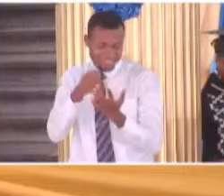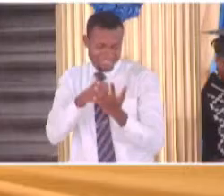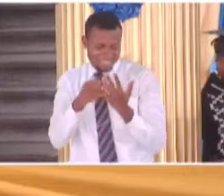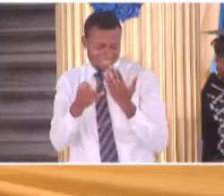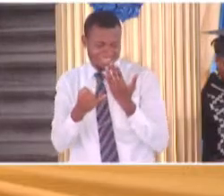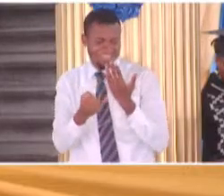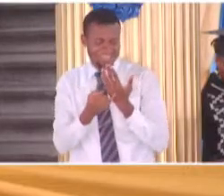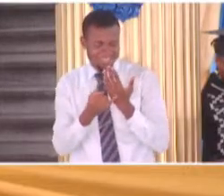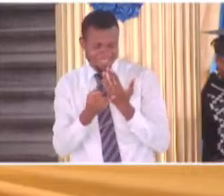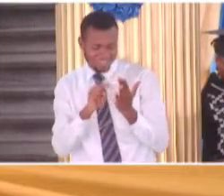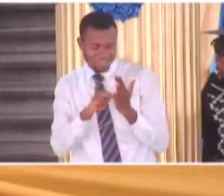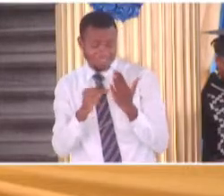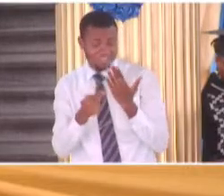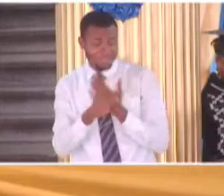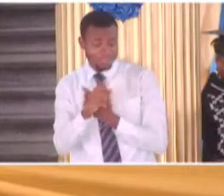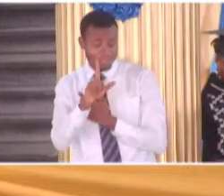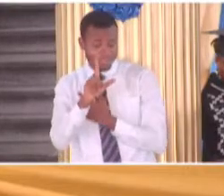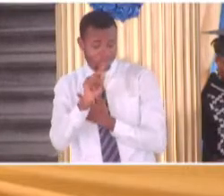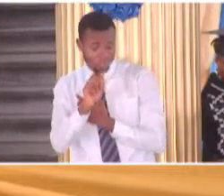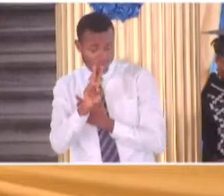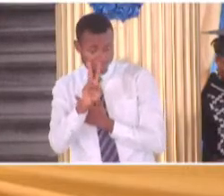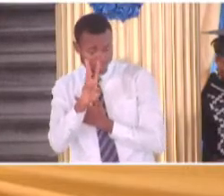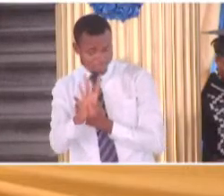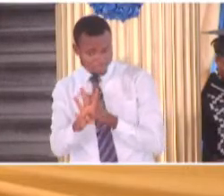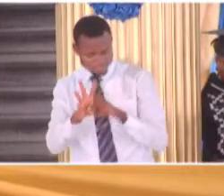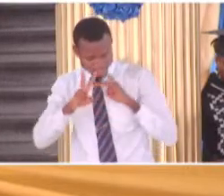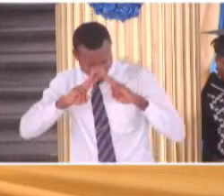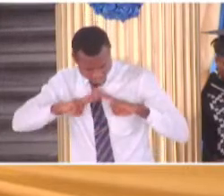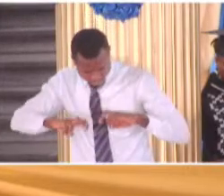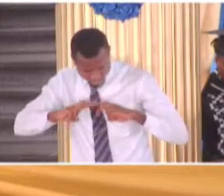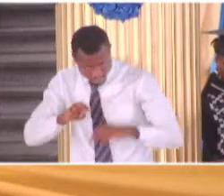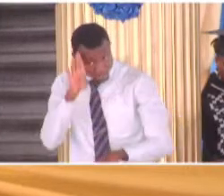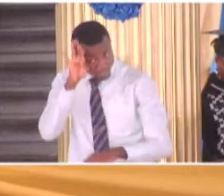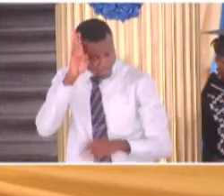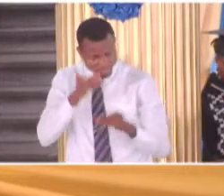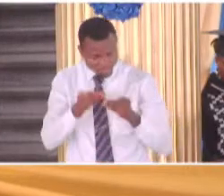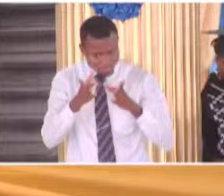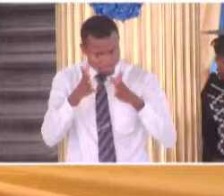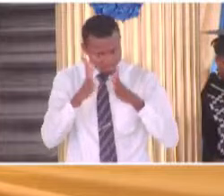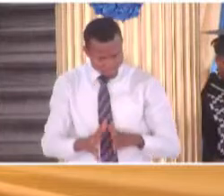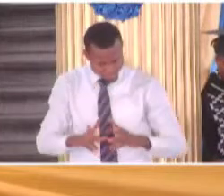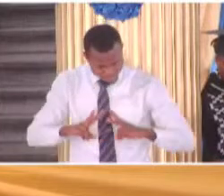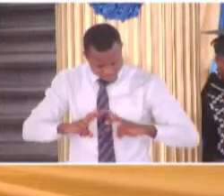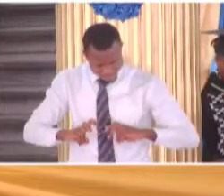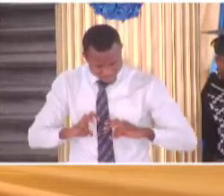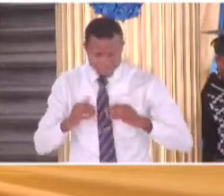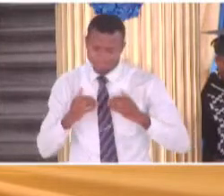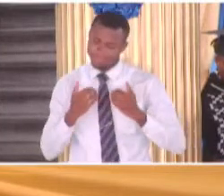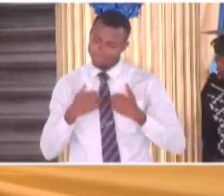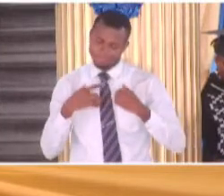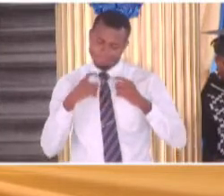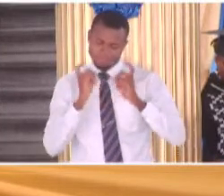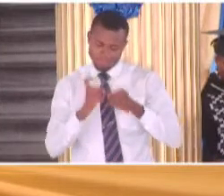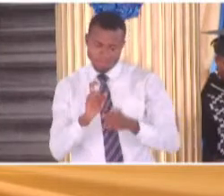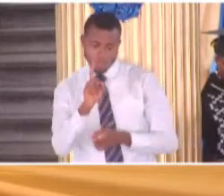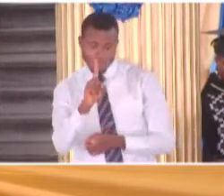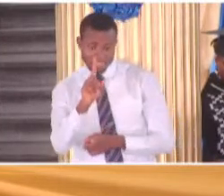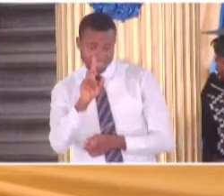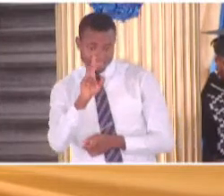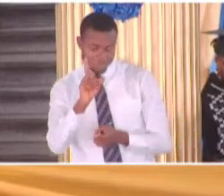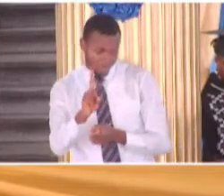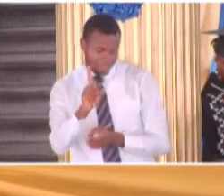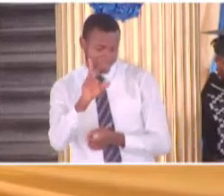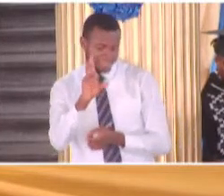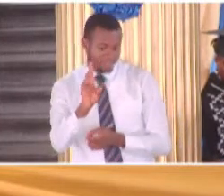November 2024, the Research and Innovation Directorate successfully executed 172 research